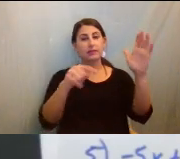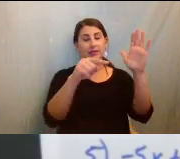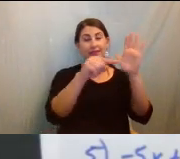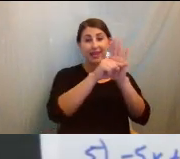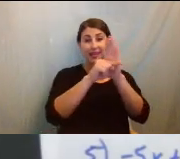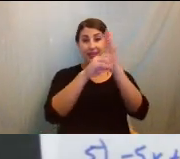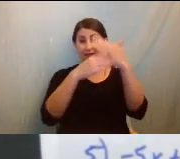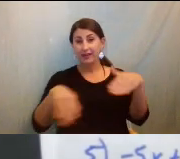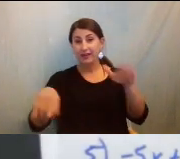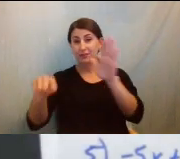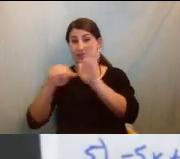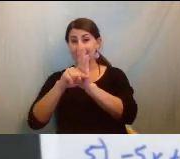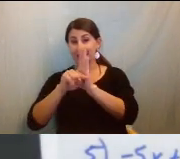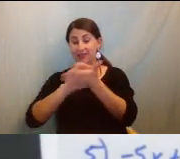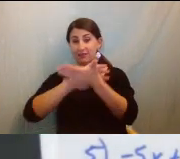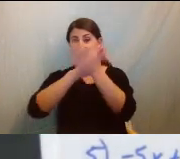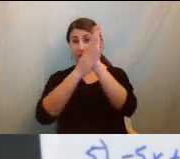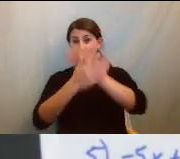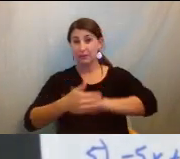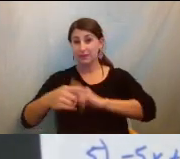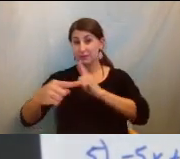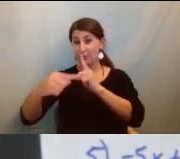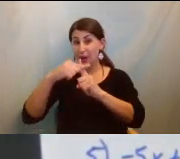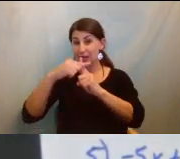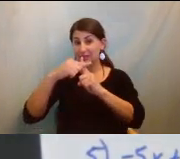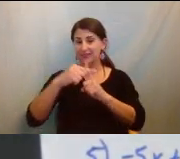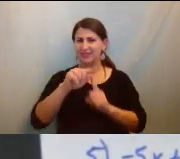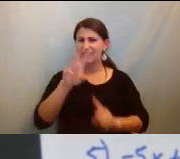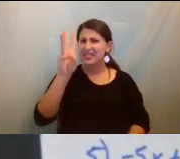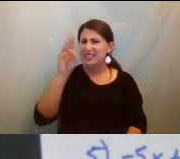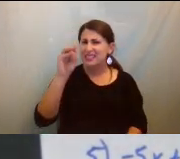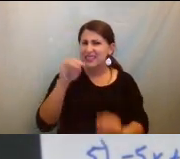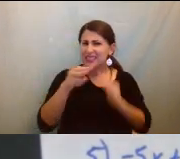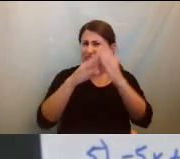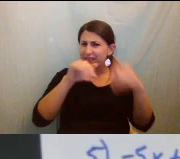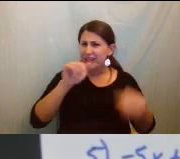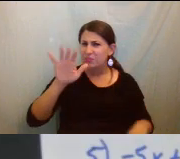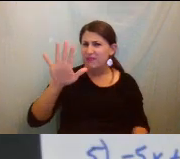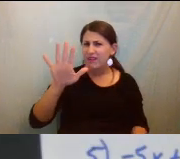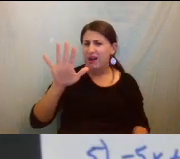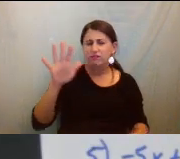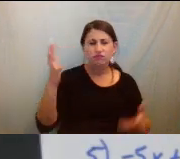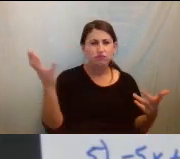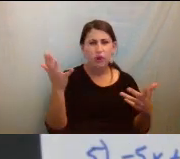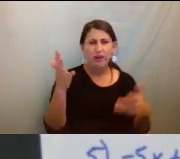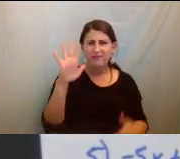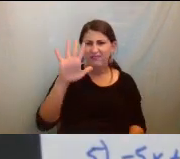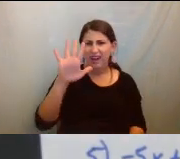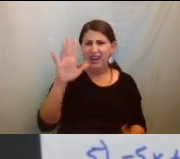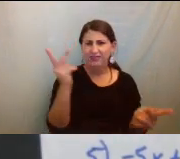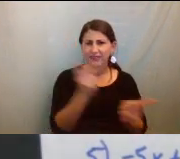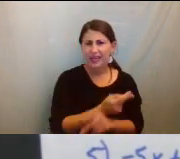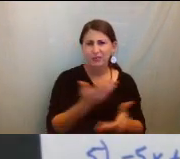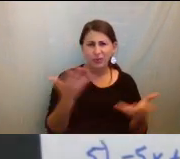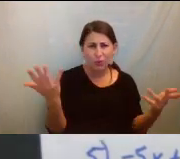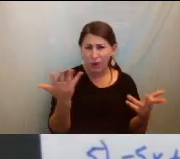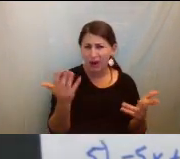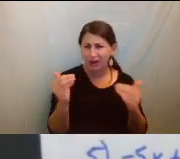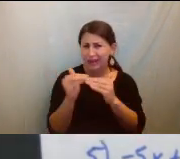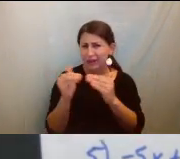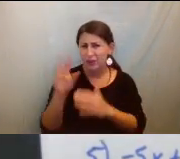is positive. What is 60 divided by 5? What does that get us? Or think about 5 times